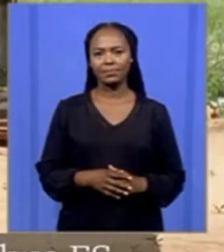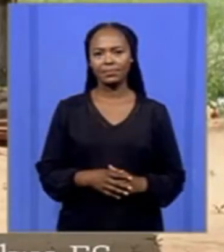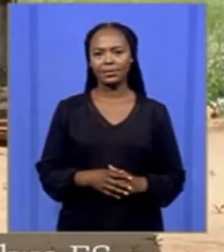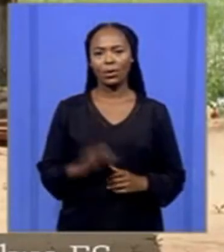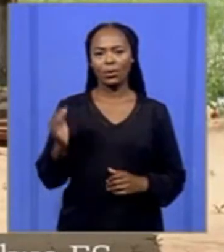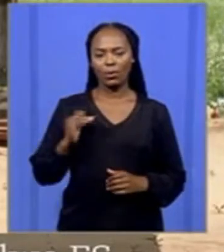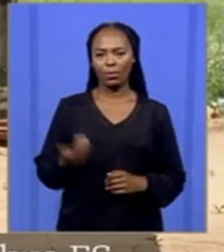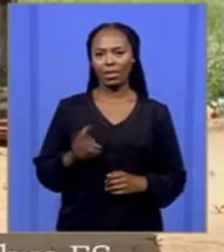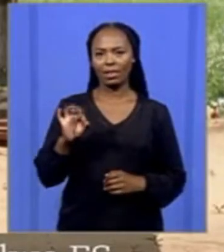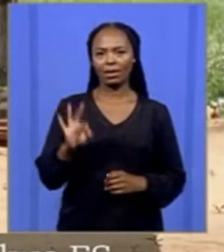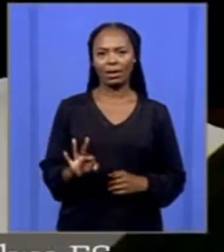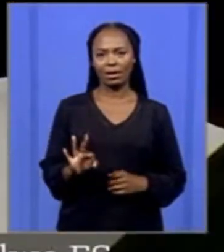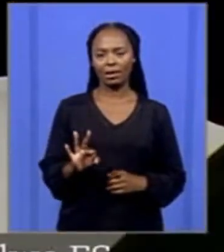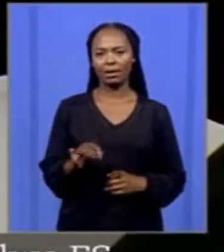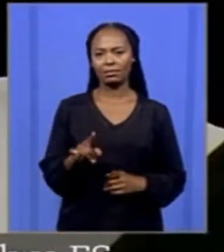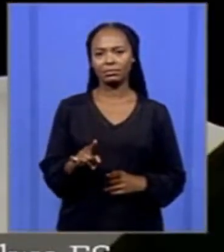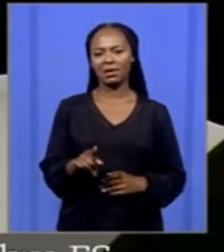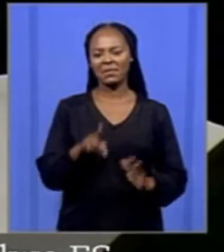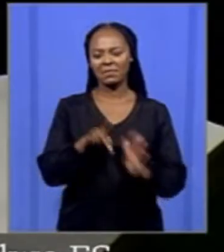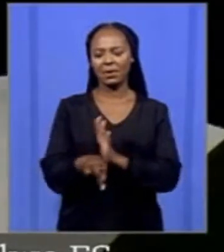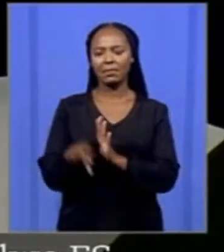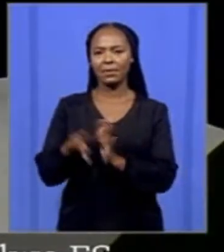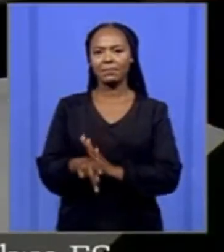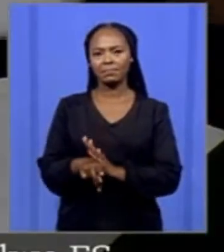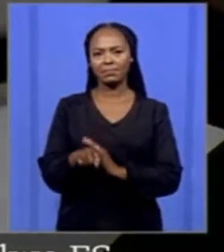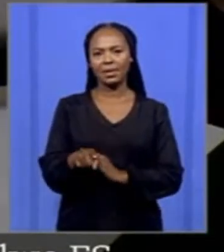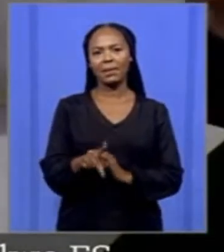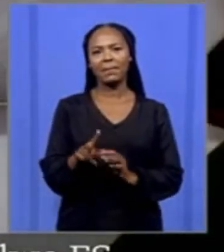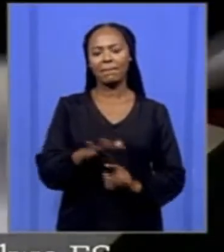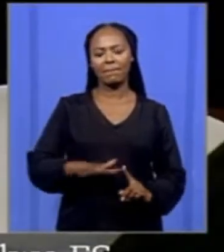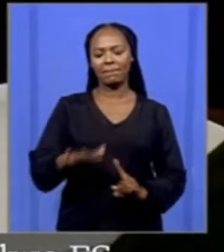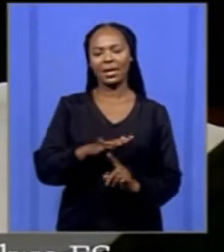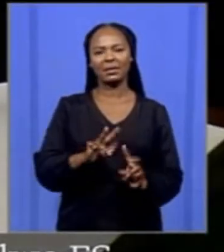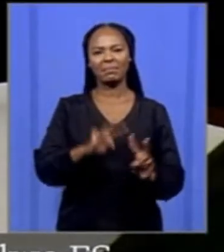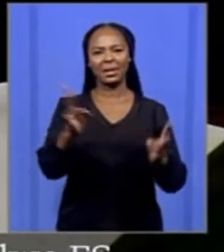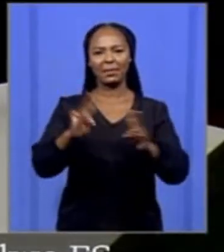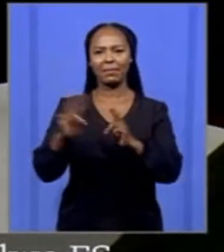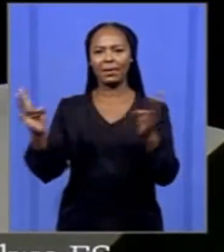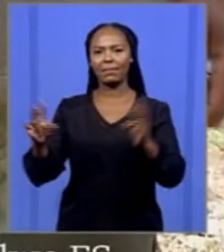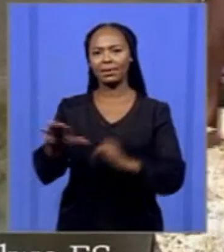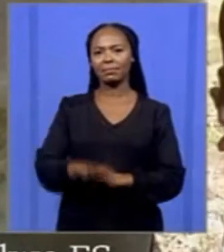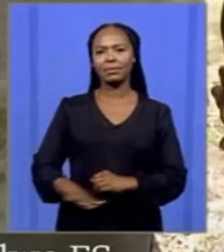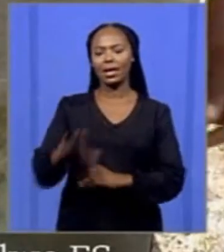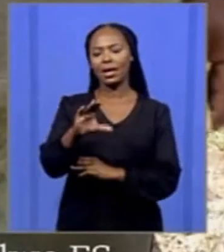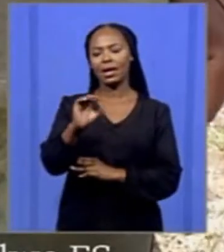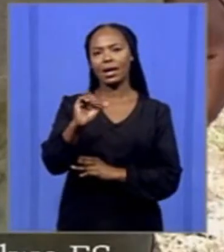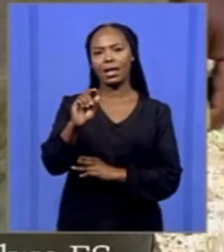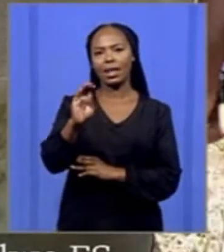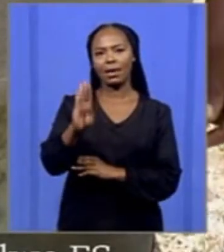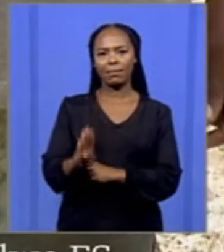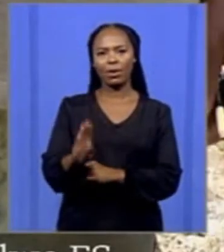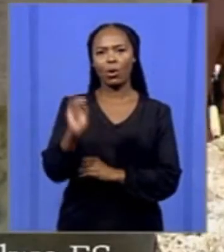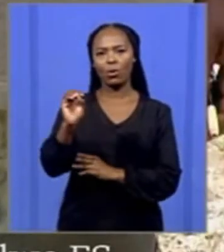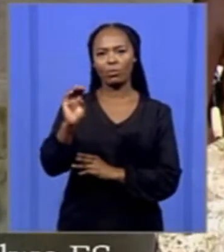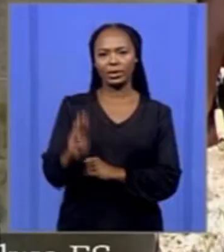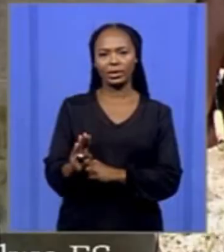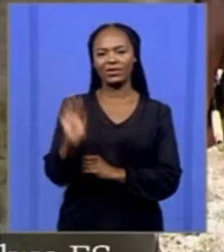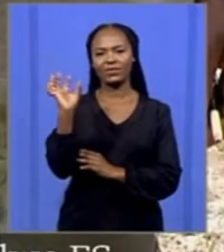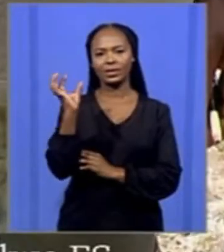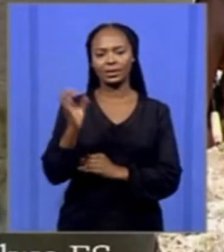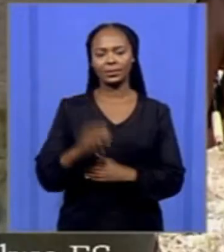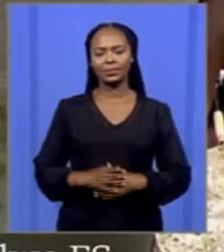Basadi ba bararo ba hweditšwe ba bolailwe ditiragalong tšeo di fapanego ka Caleb Motshabi ka Bloemfontein, Free State.